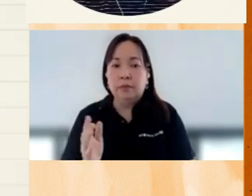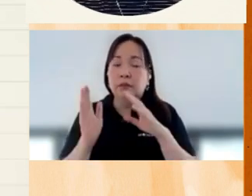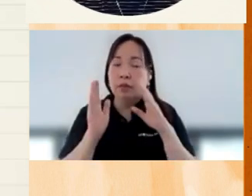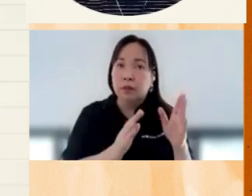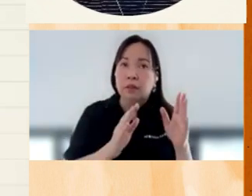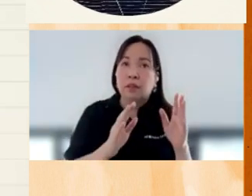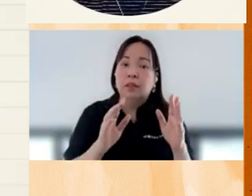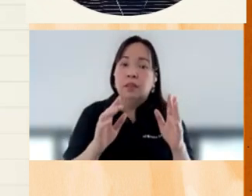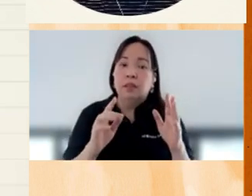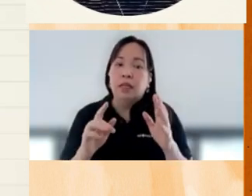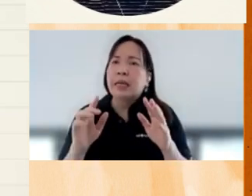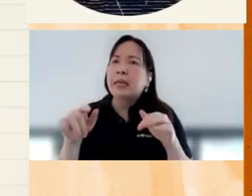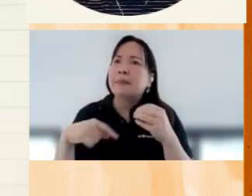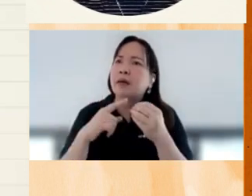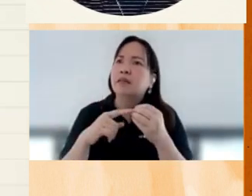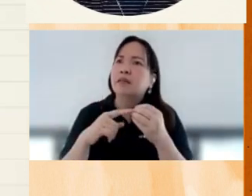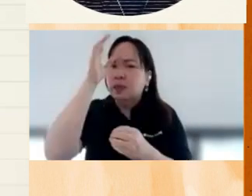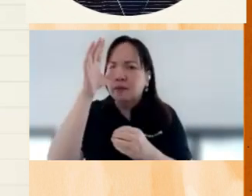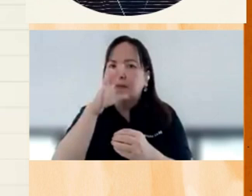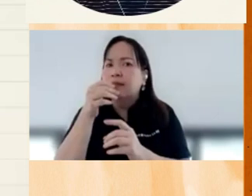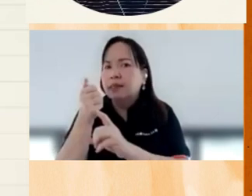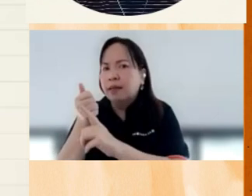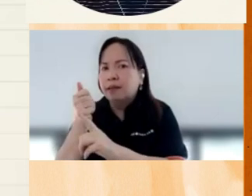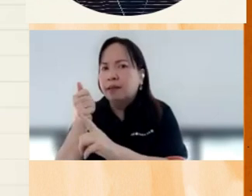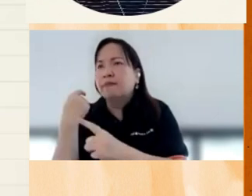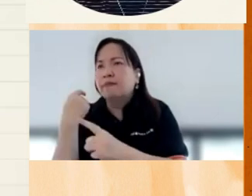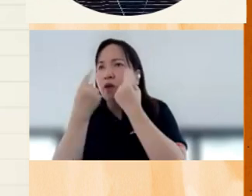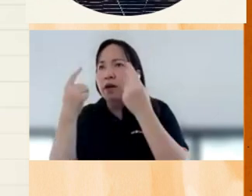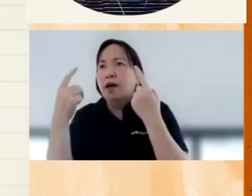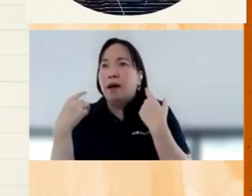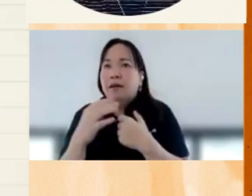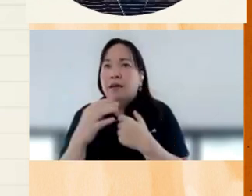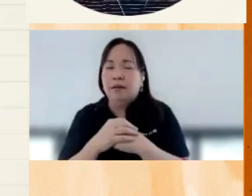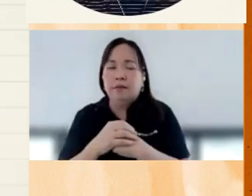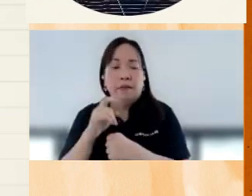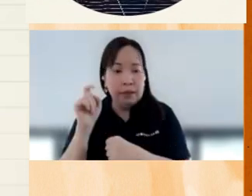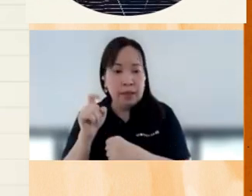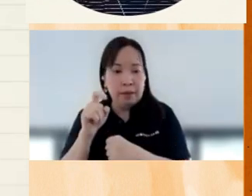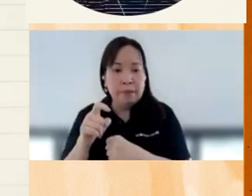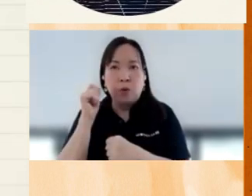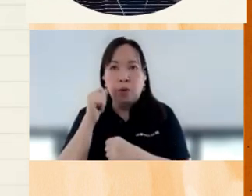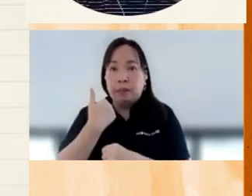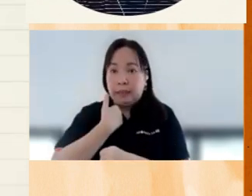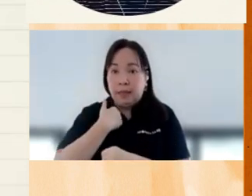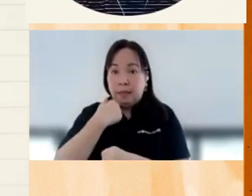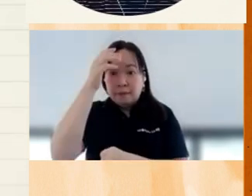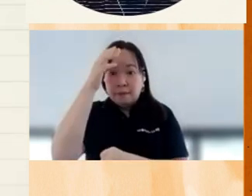it's a must that they take care of themselves during stressful times. so that they can